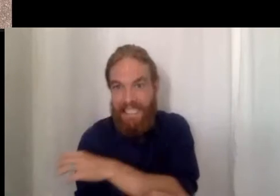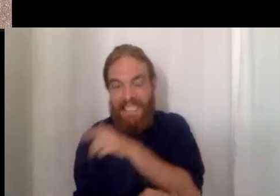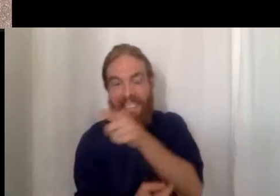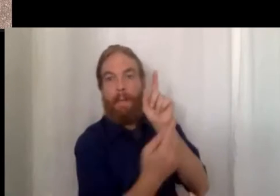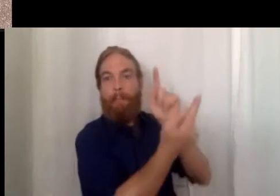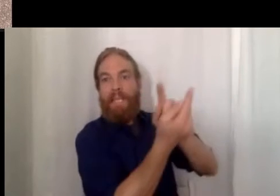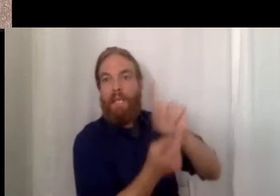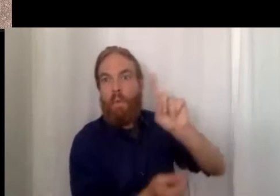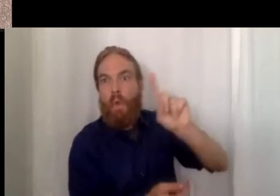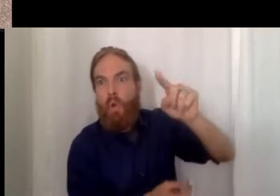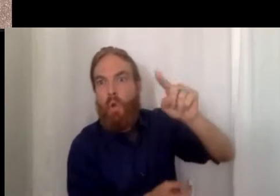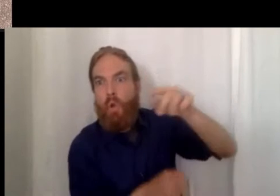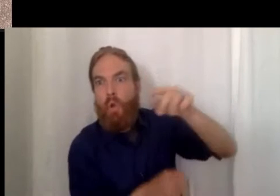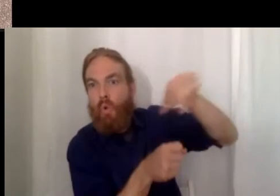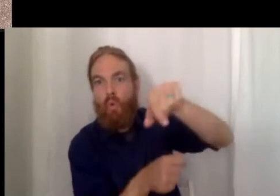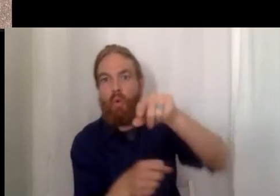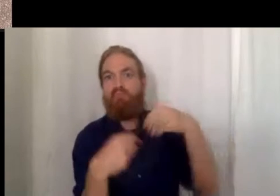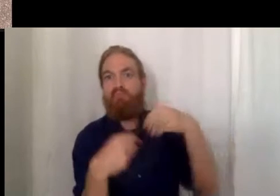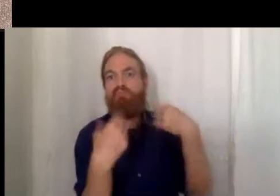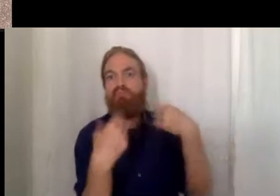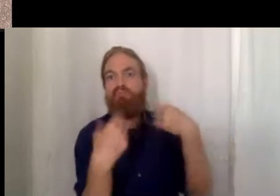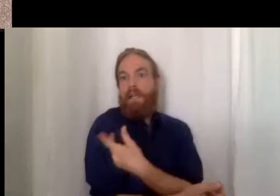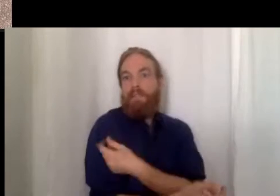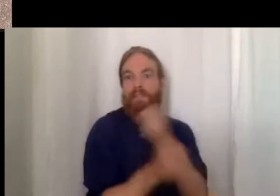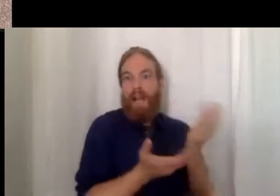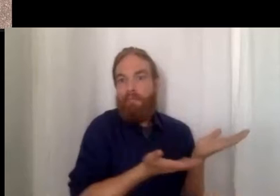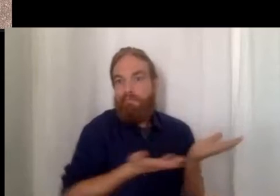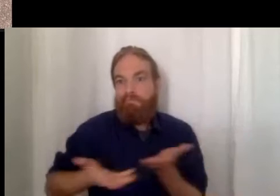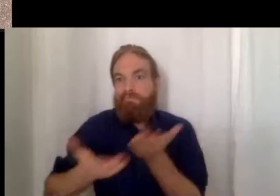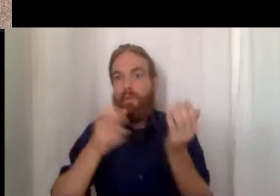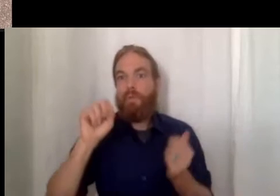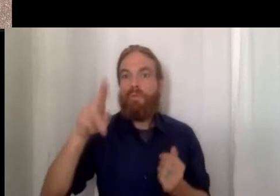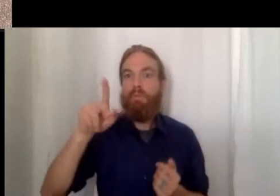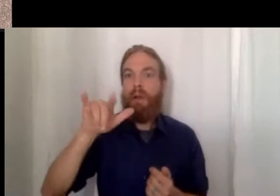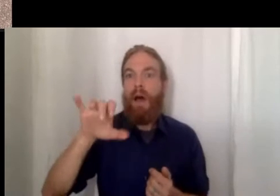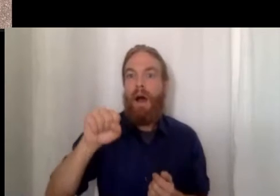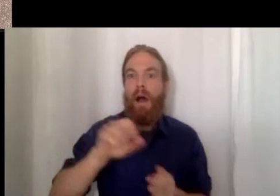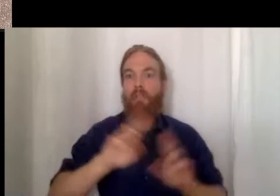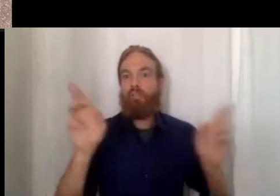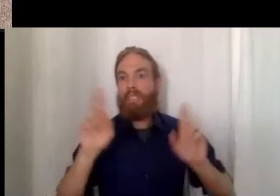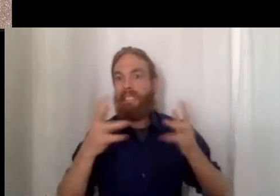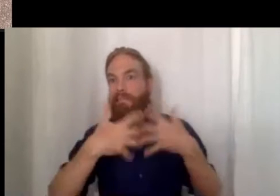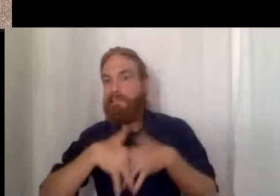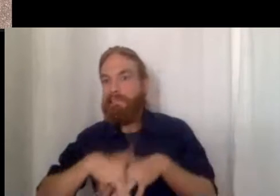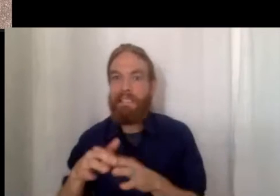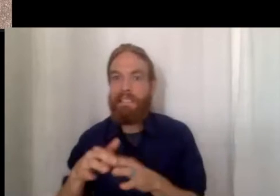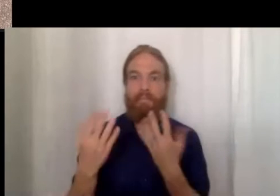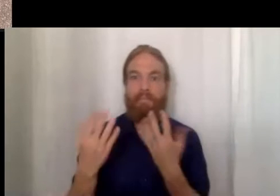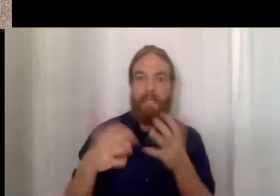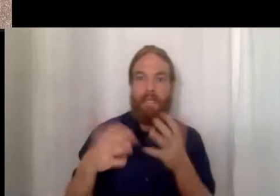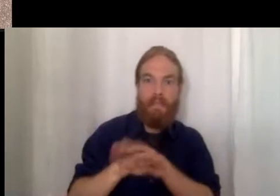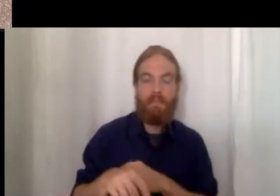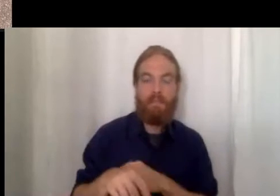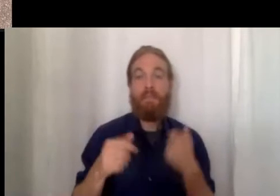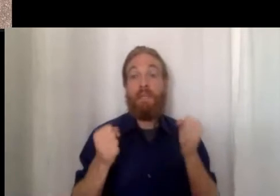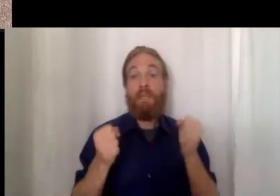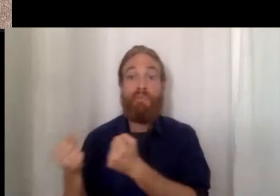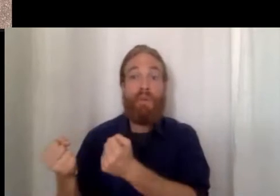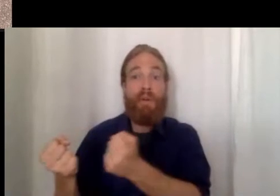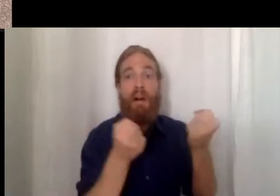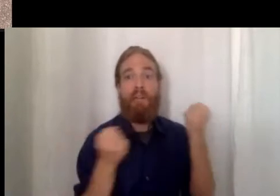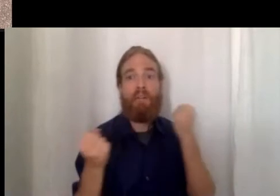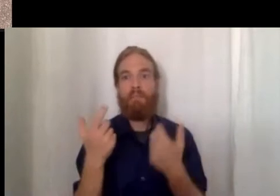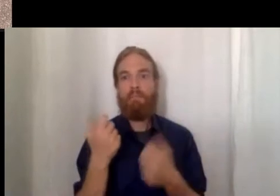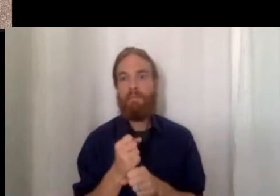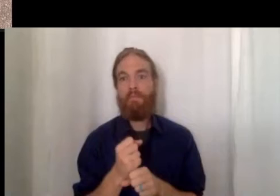place. We had been doing some mobile vaccine clinics prior to receiving the van, and this will just make that work so much easier for